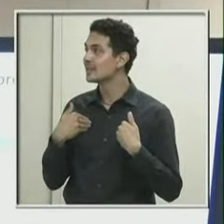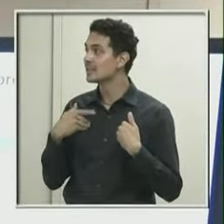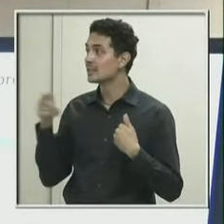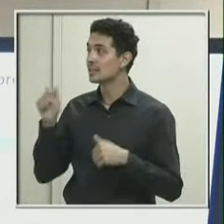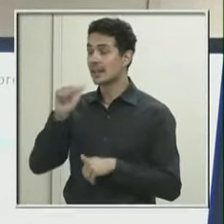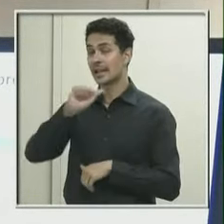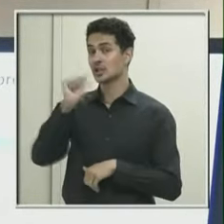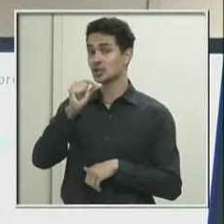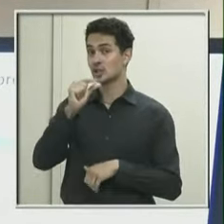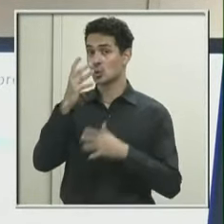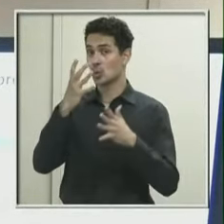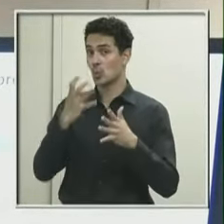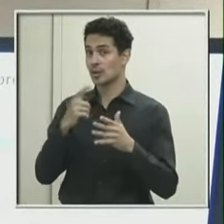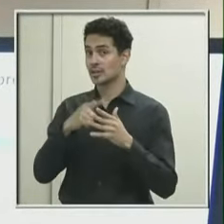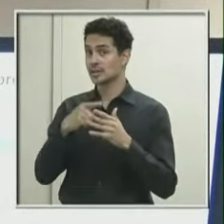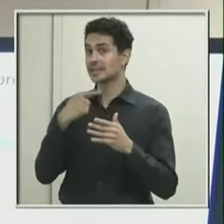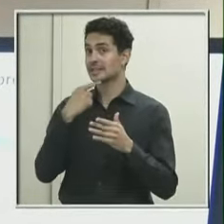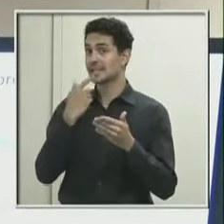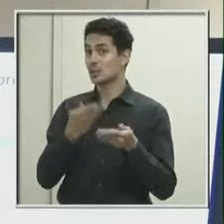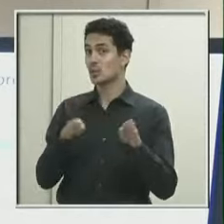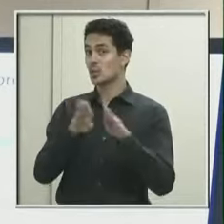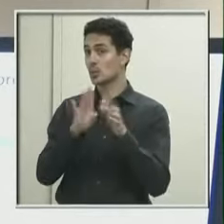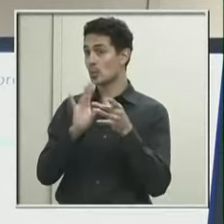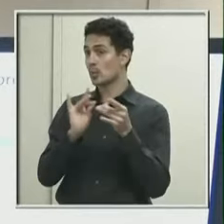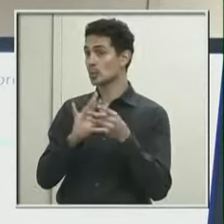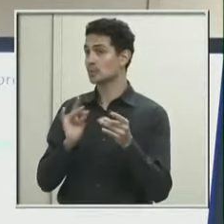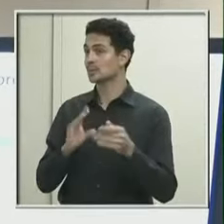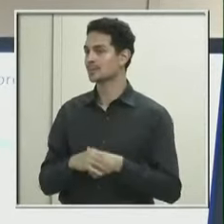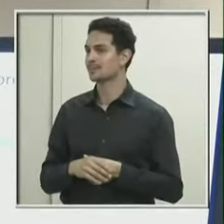Attorney General Lopez, would you like to get up and say some closing remarks?